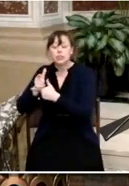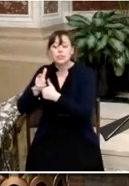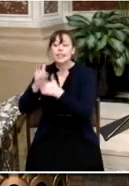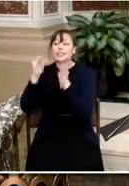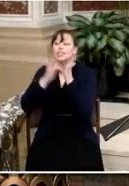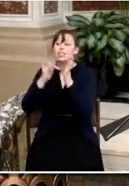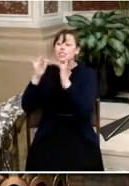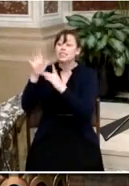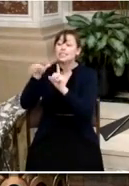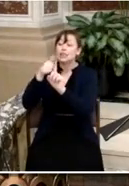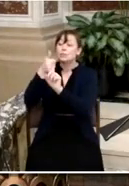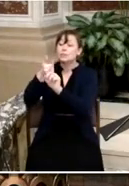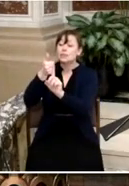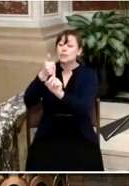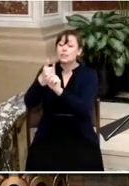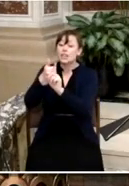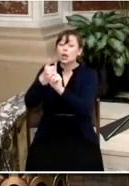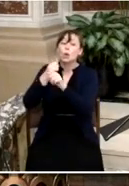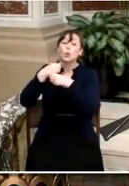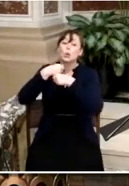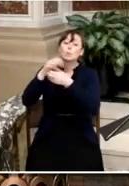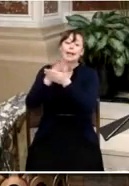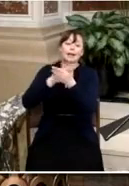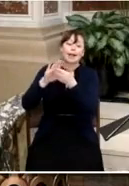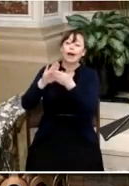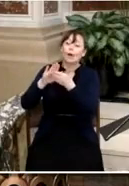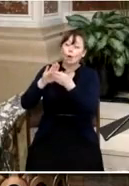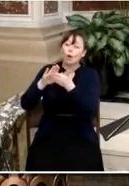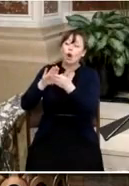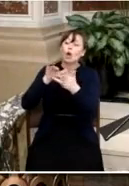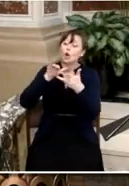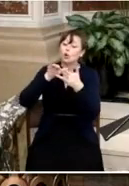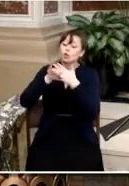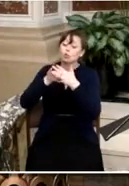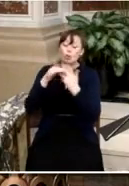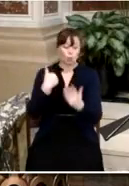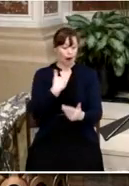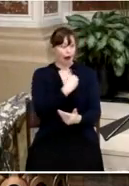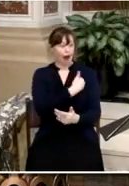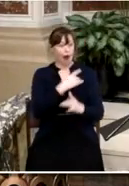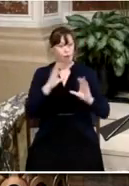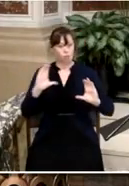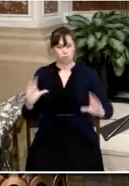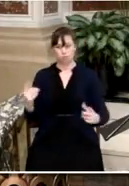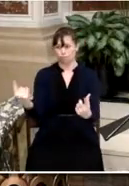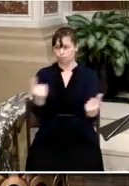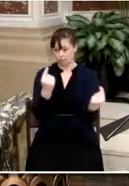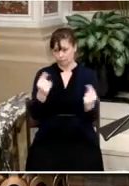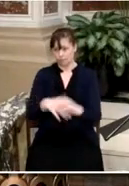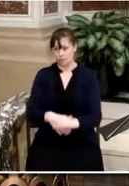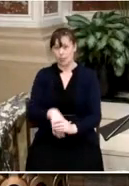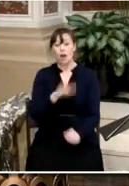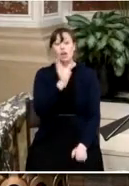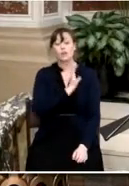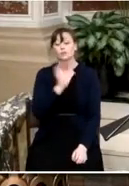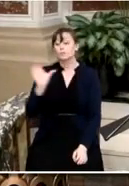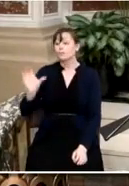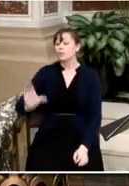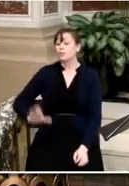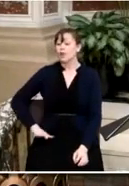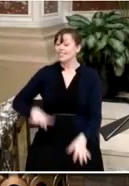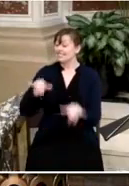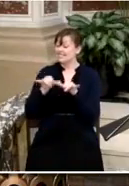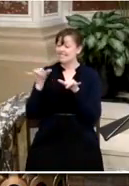Jesus who sanctifies them through our actions. Christ remains